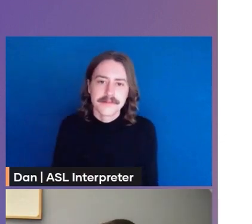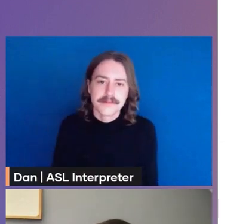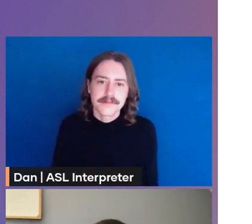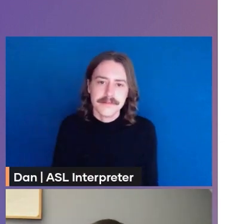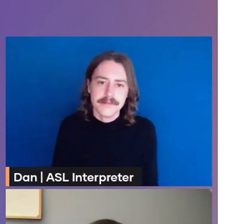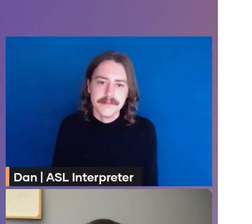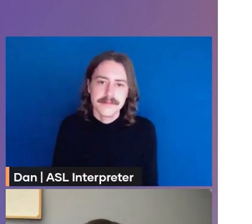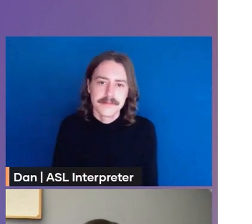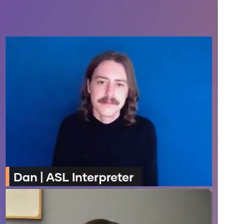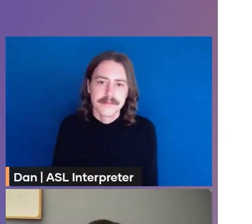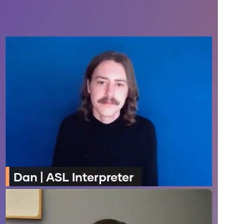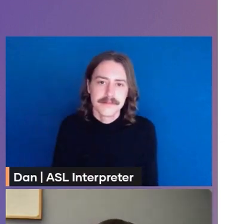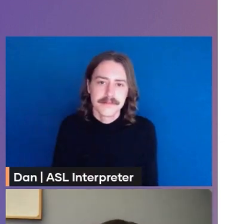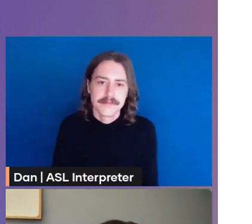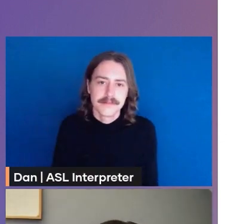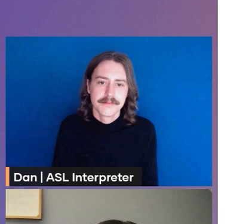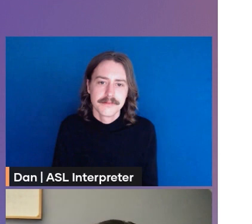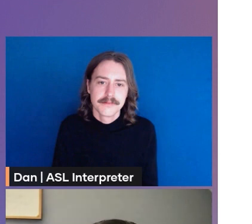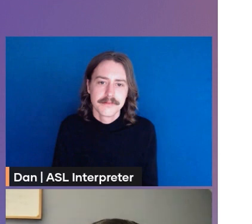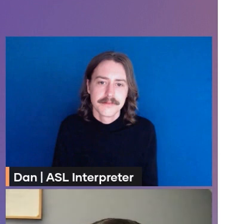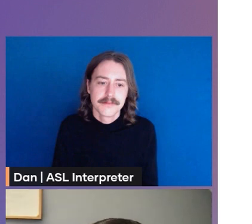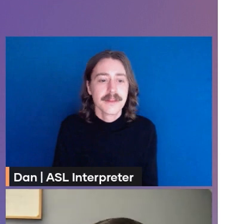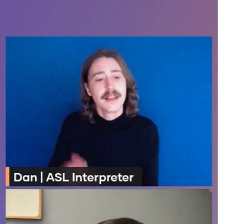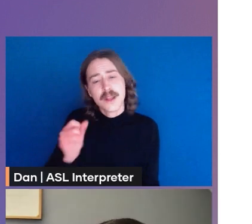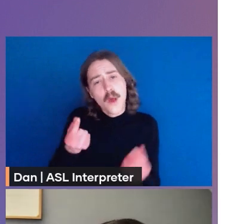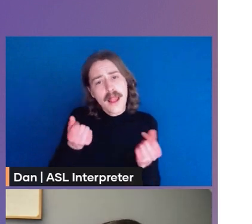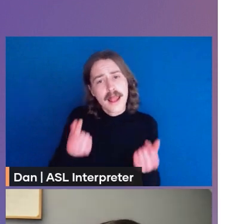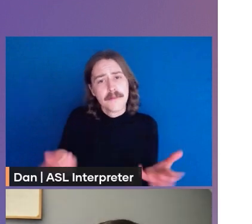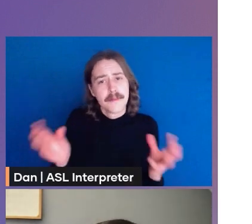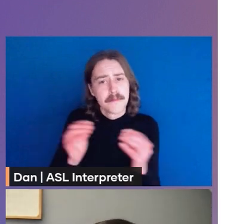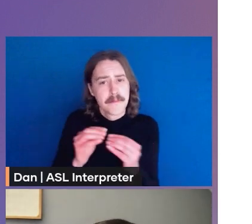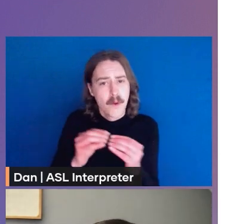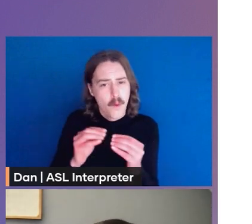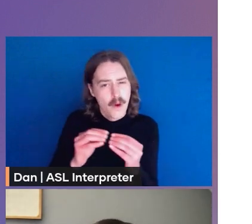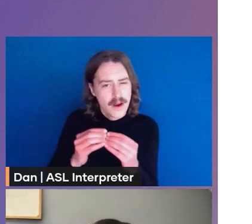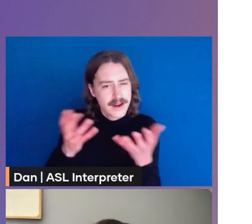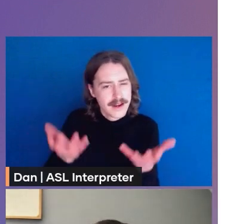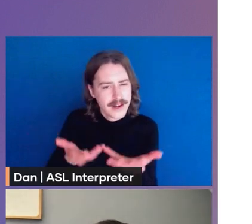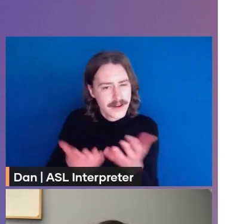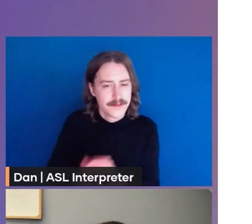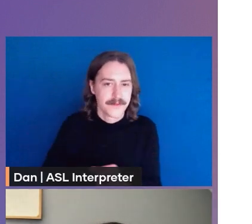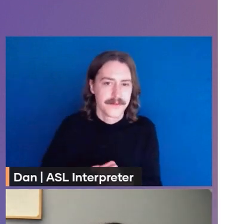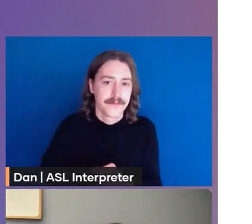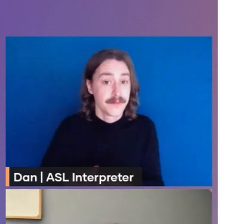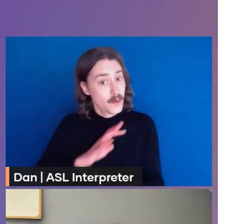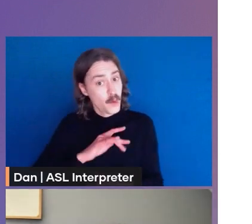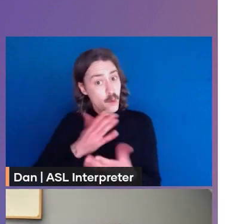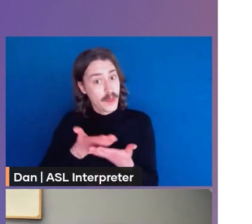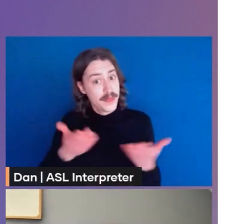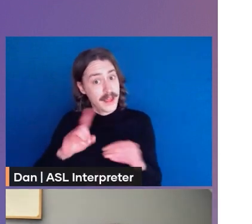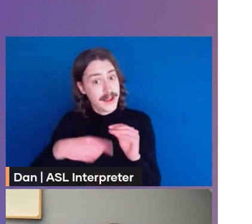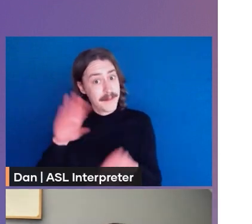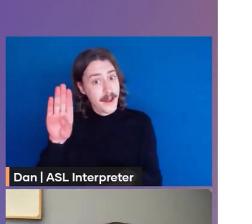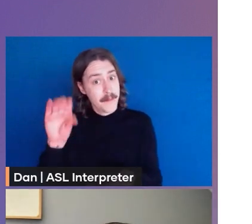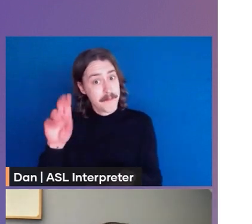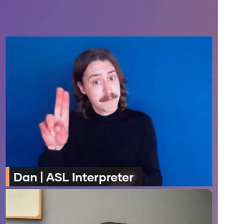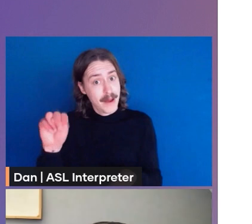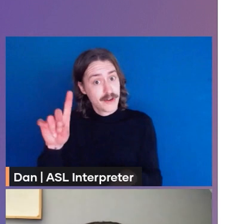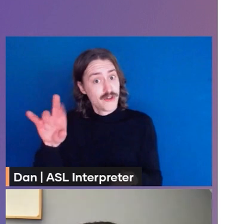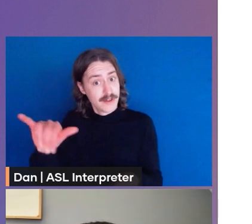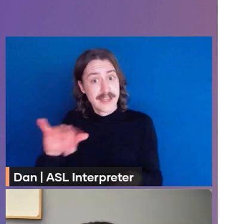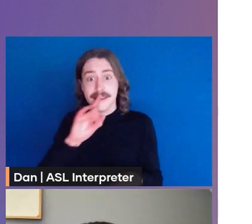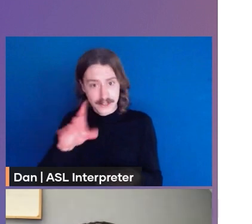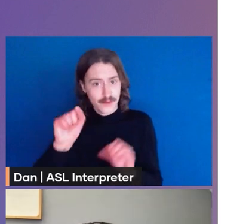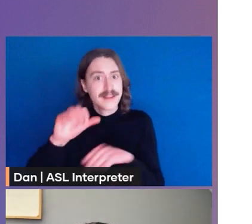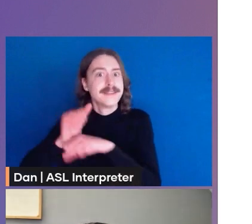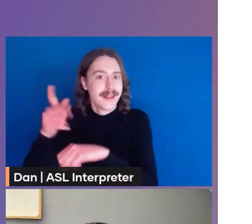let's see. And so a little bit more code here coming in. The cool part about Boundary is it can be set up in Terraform as well. There's a